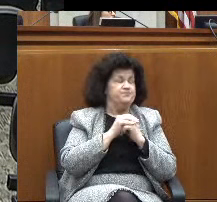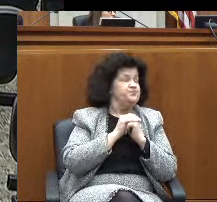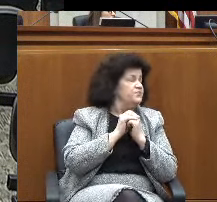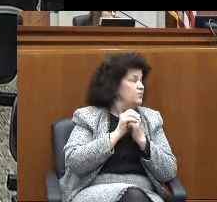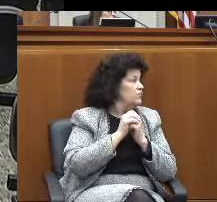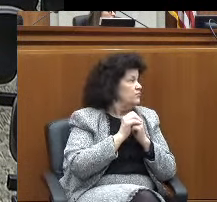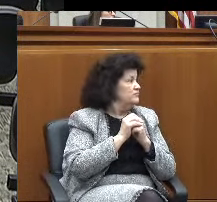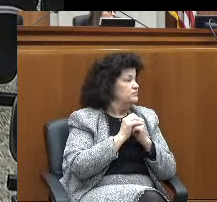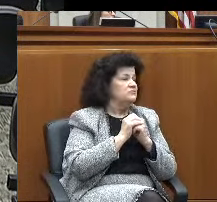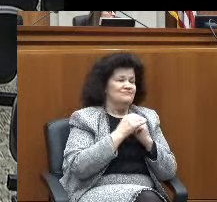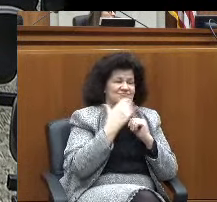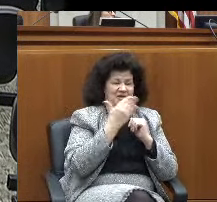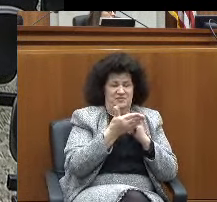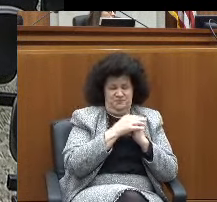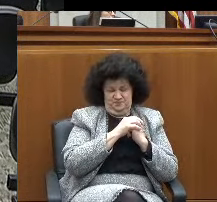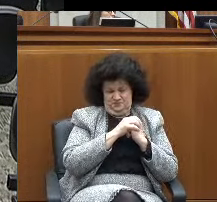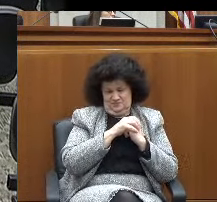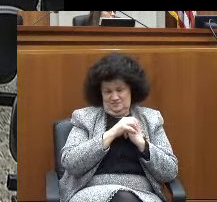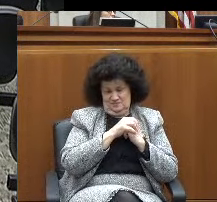submit?